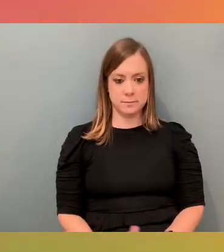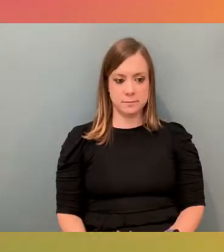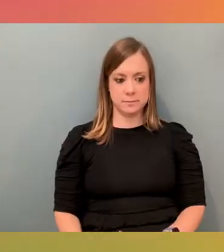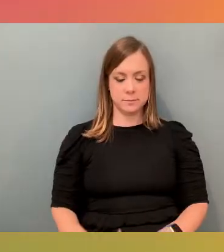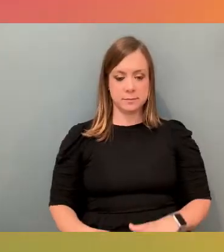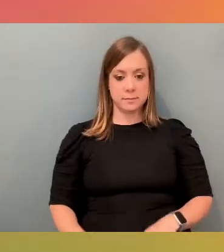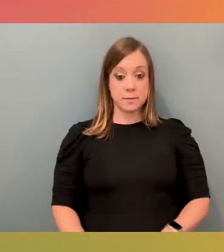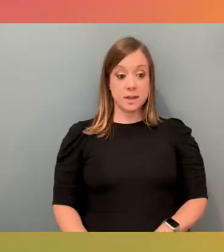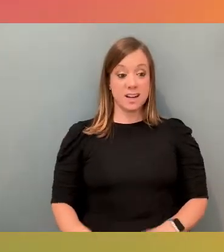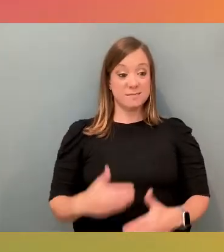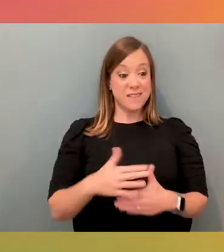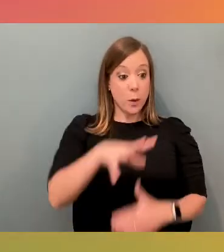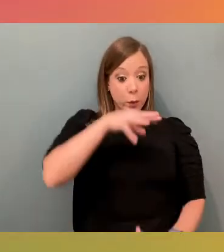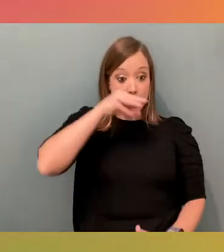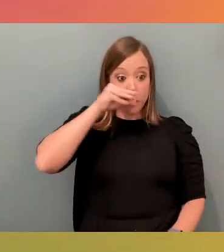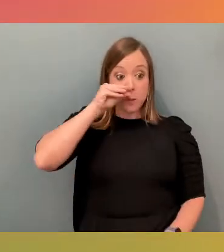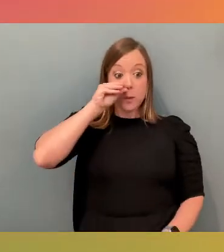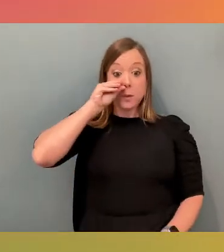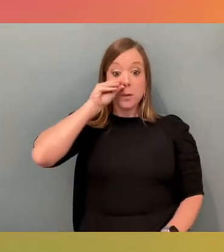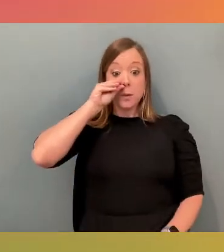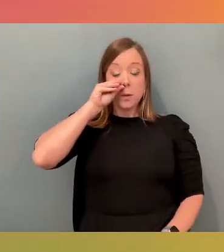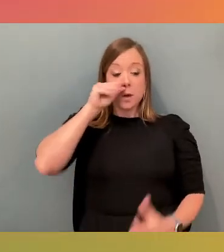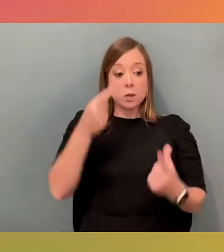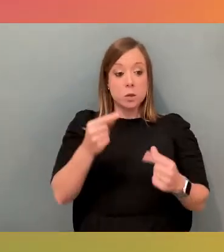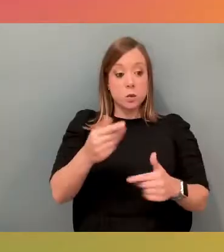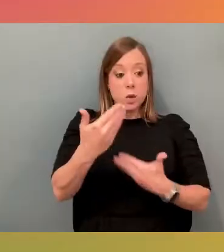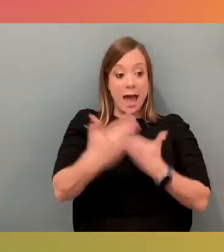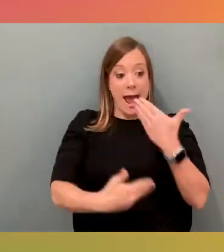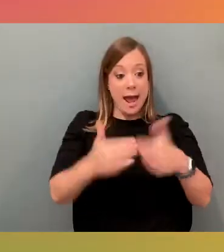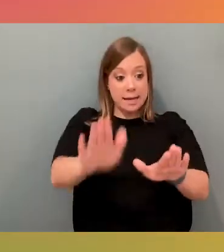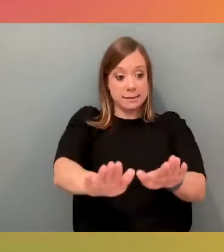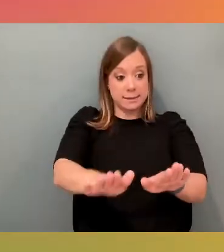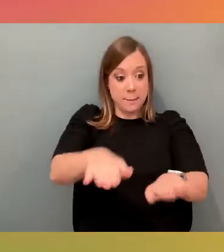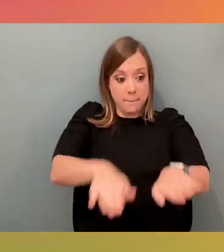On your next inhale, walk your hands back to your feet.